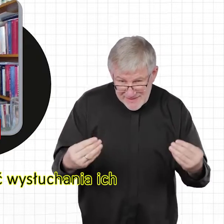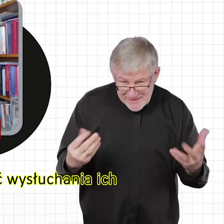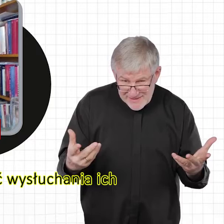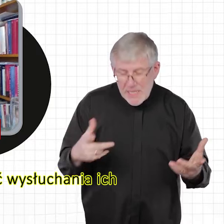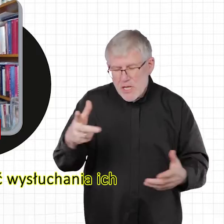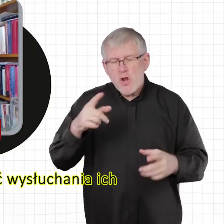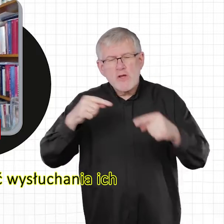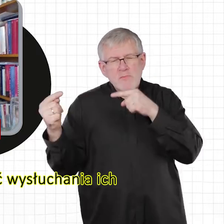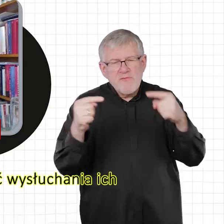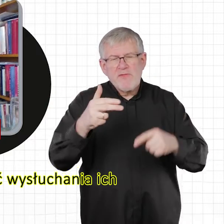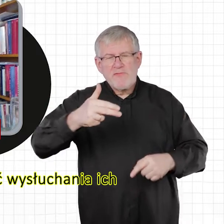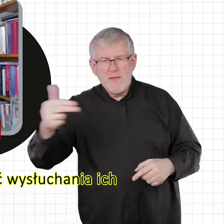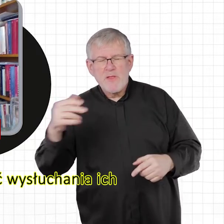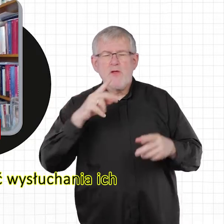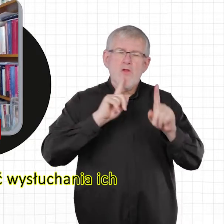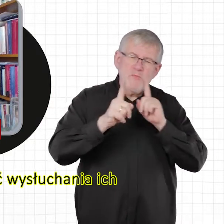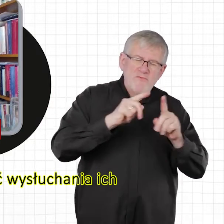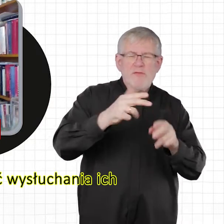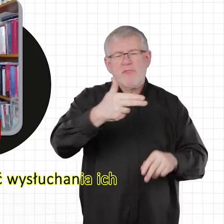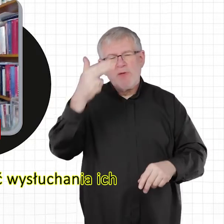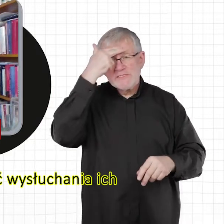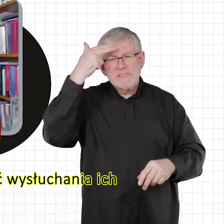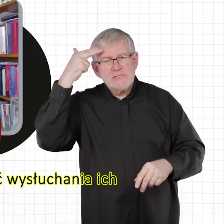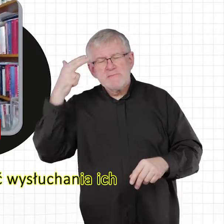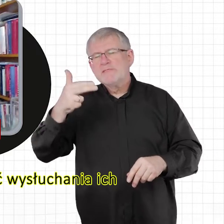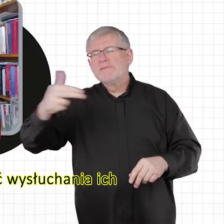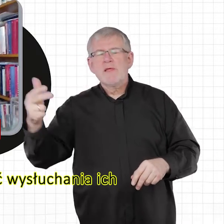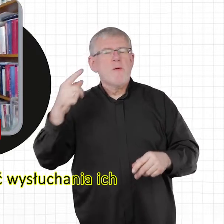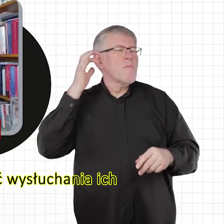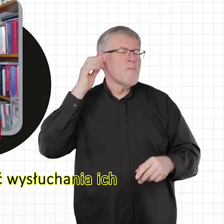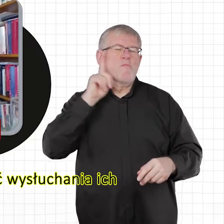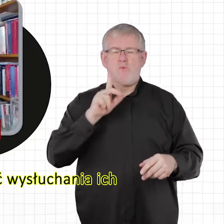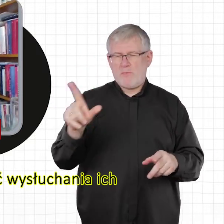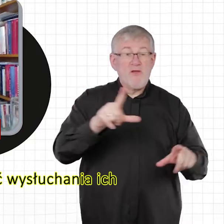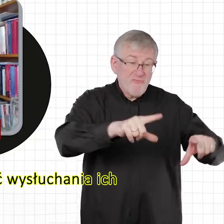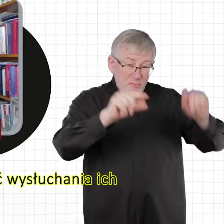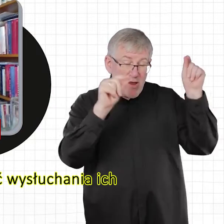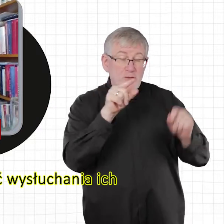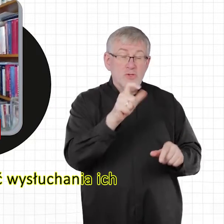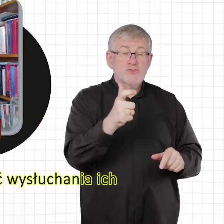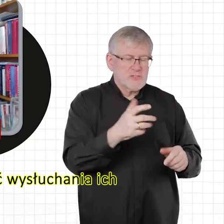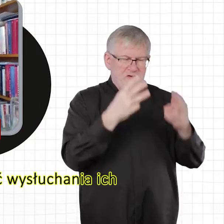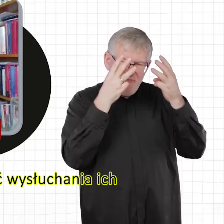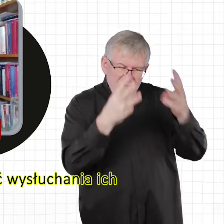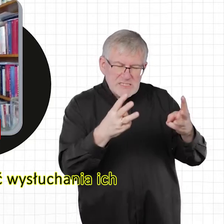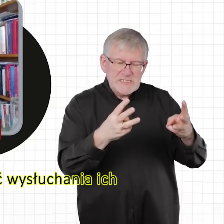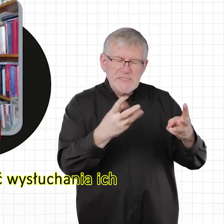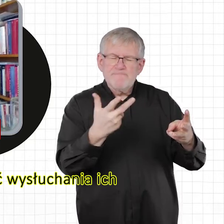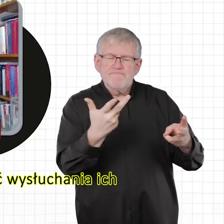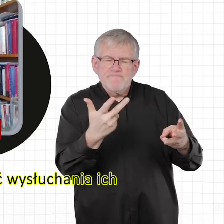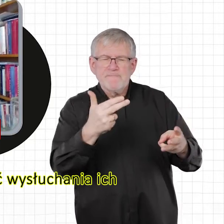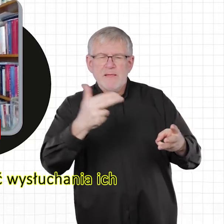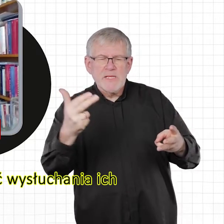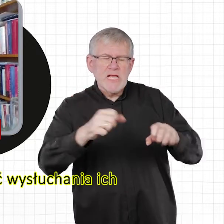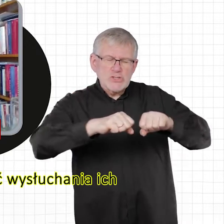and what their photographs, they are just amazing to see what they're thinking about. So that's one